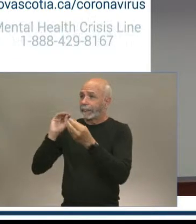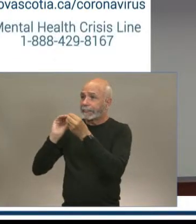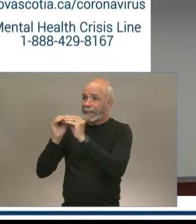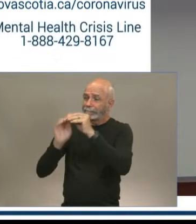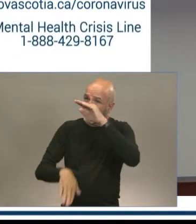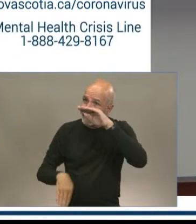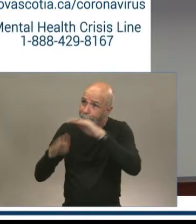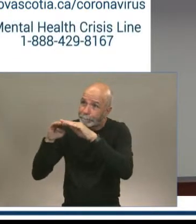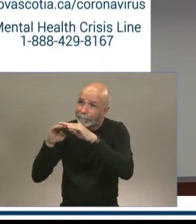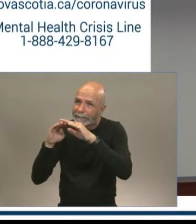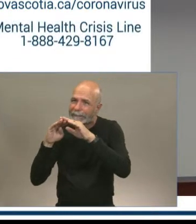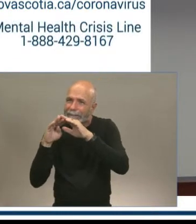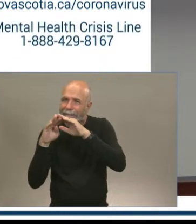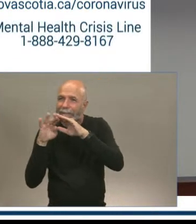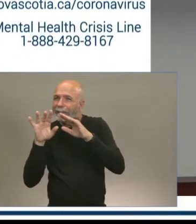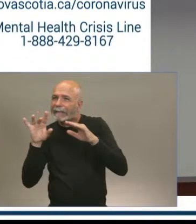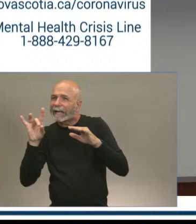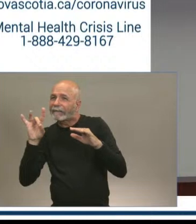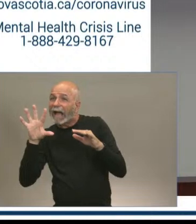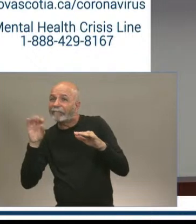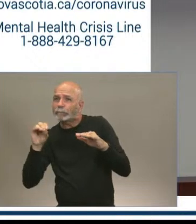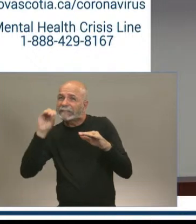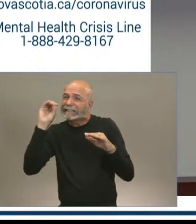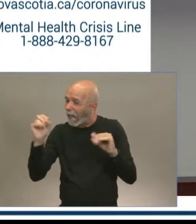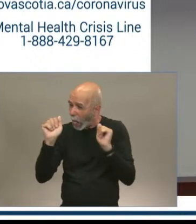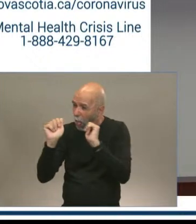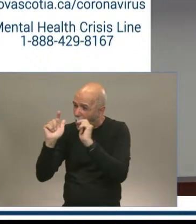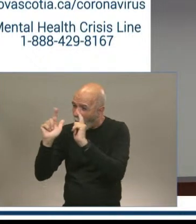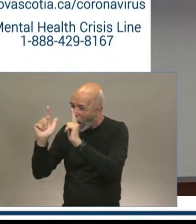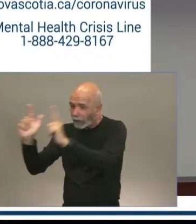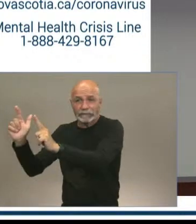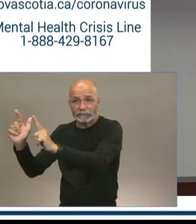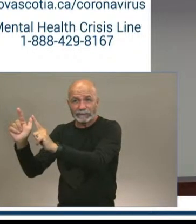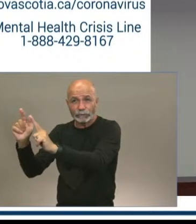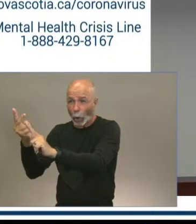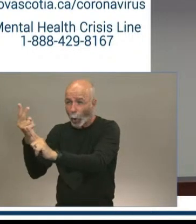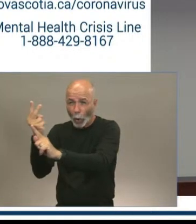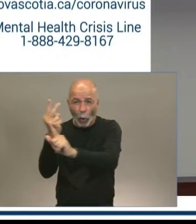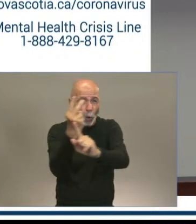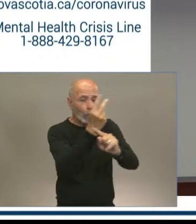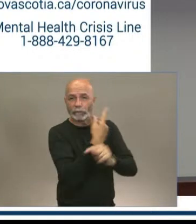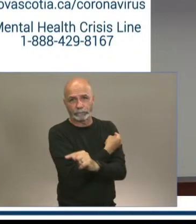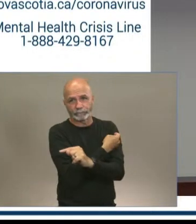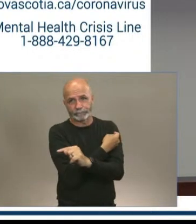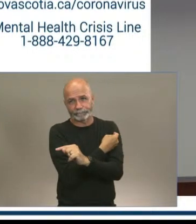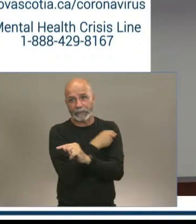of 75% of all Nova Scotians with 2 doses of vaccine by the end of August.